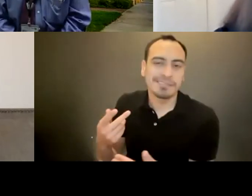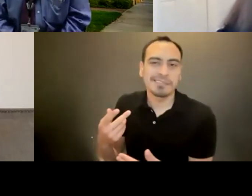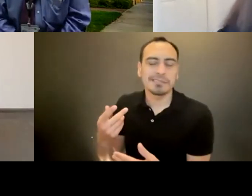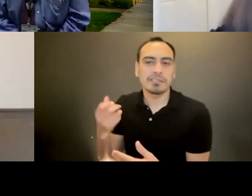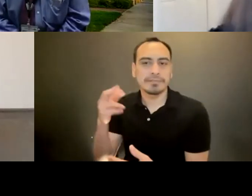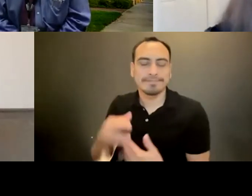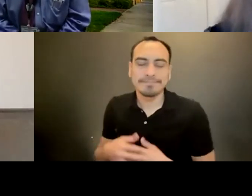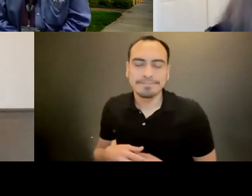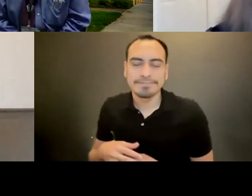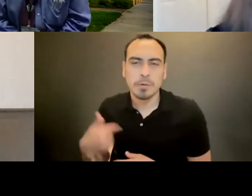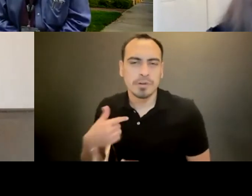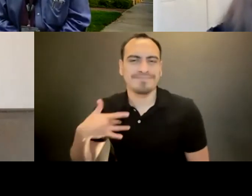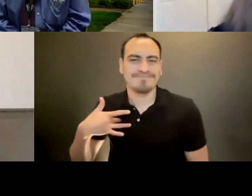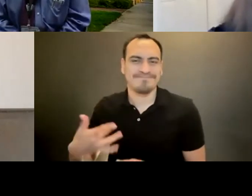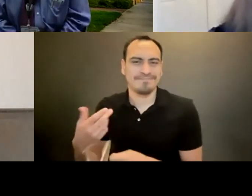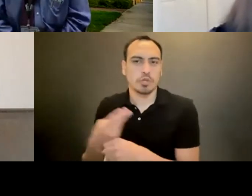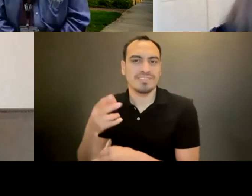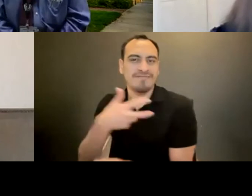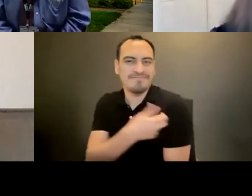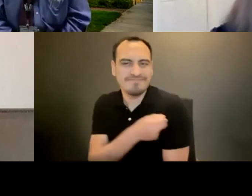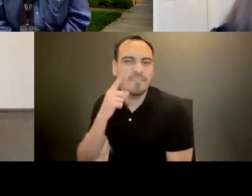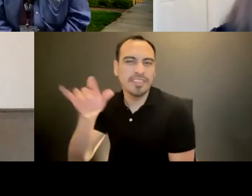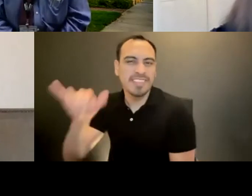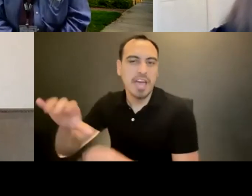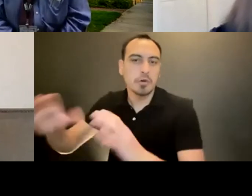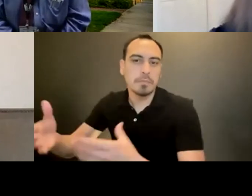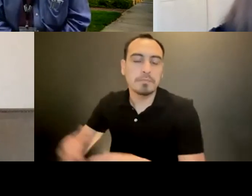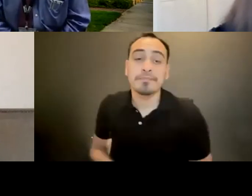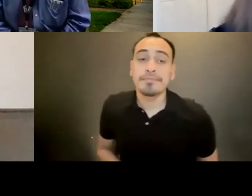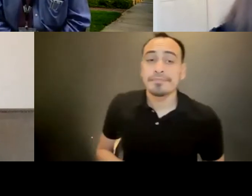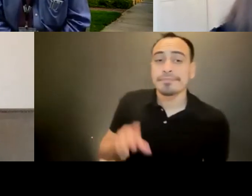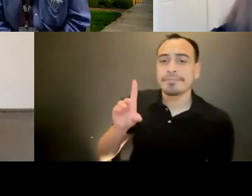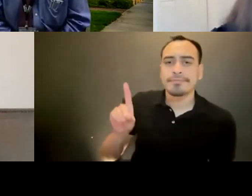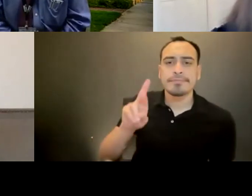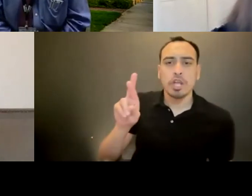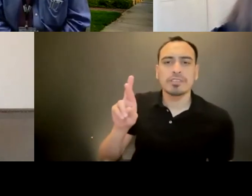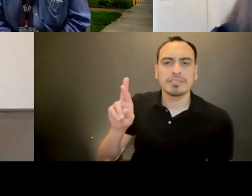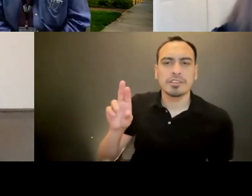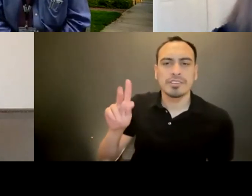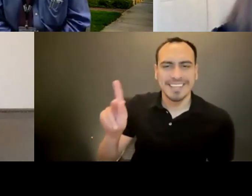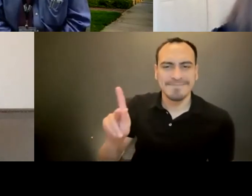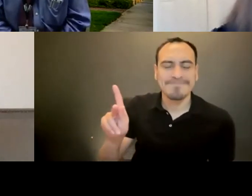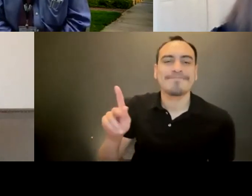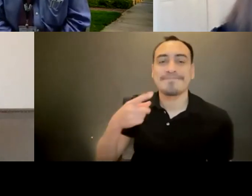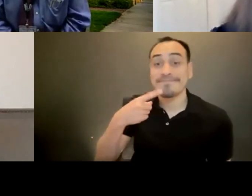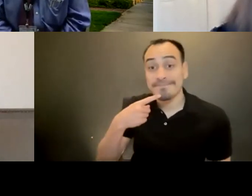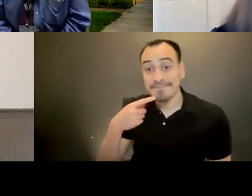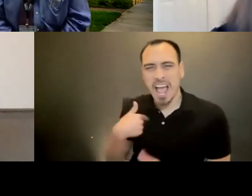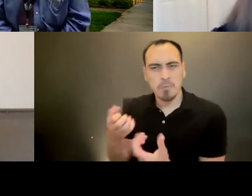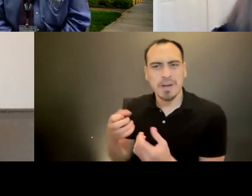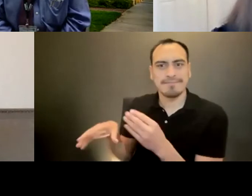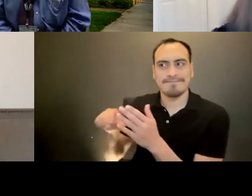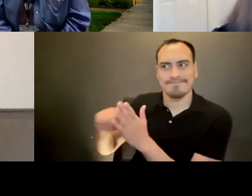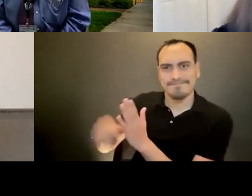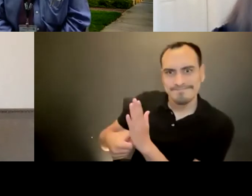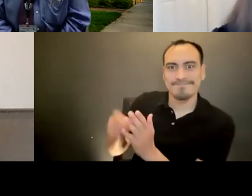And I do want to add actually to what Dr. Cohen said. We're finding that especially for people